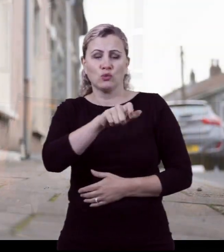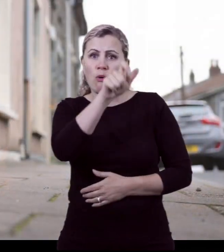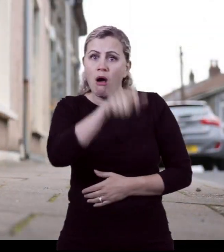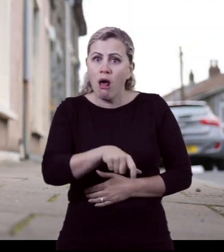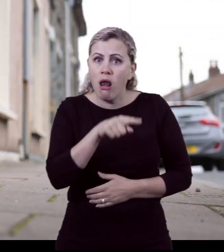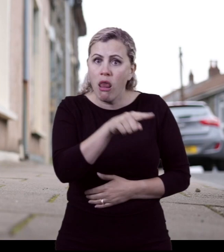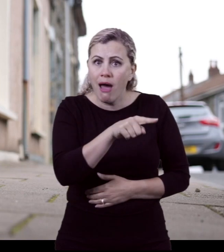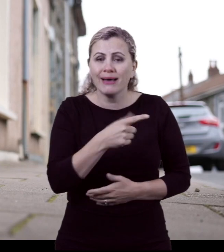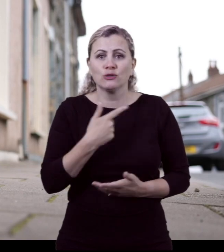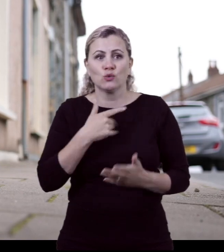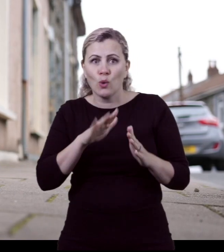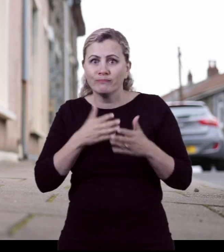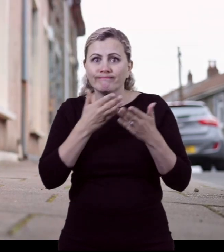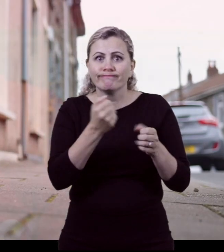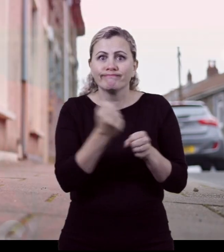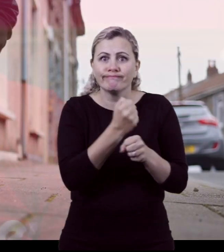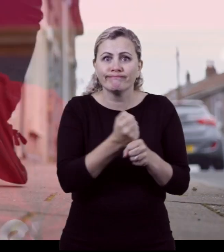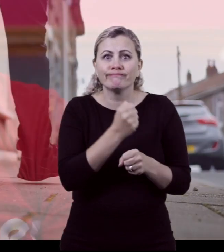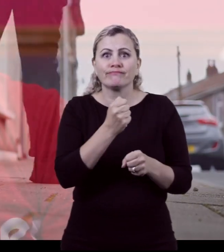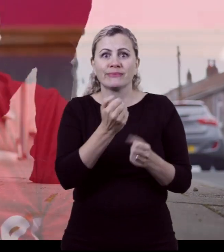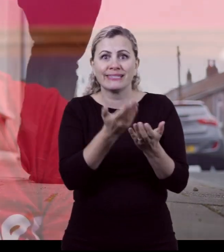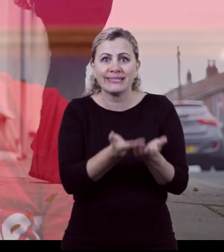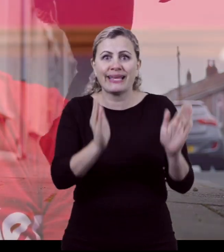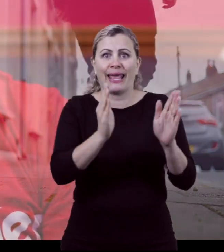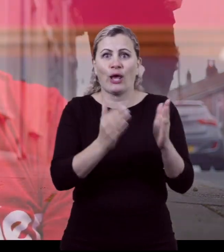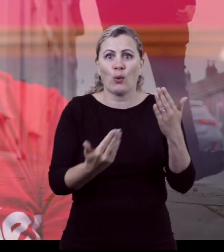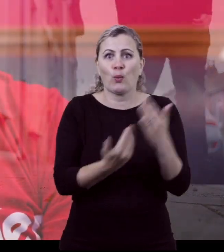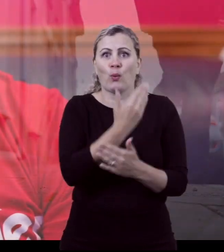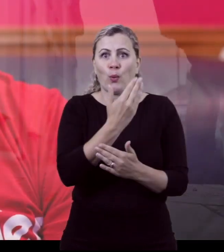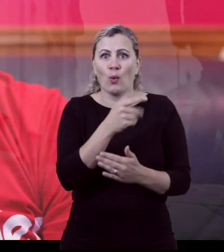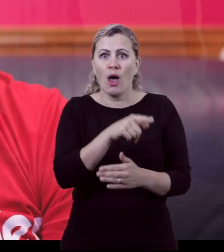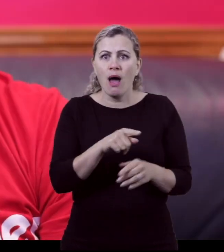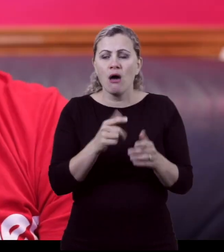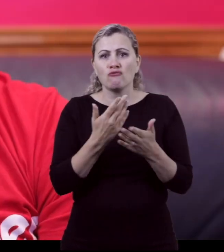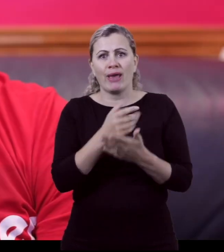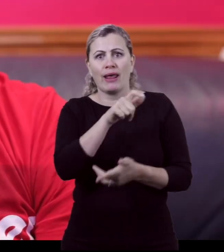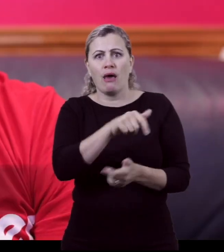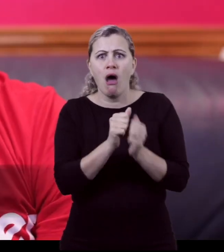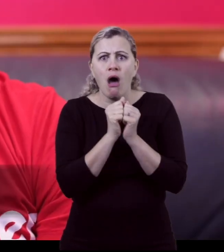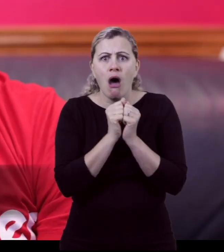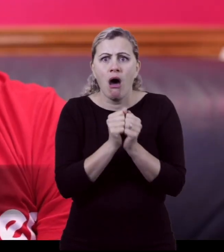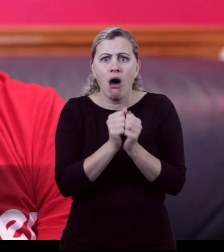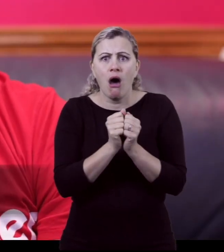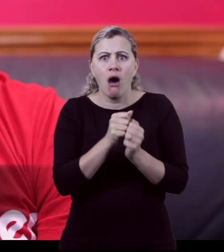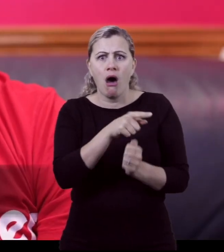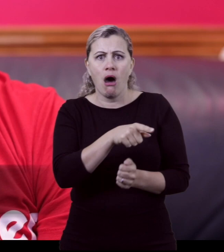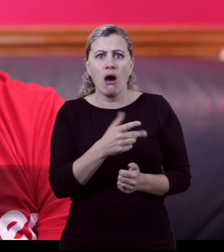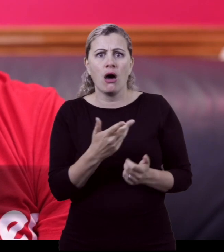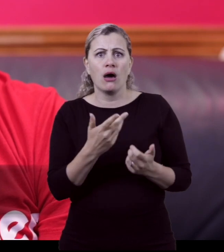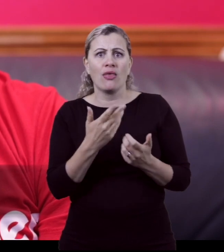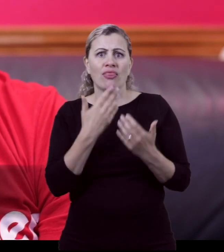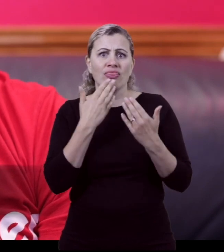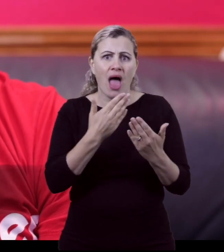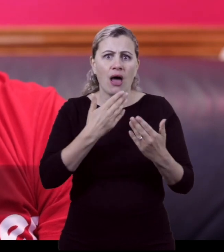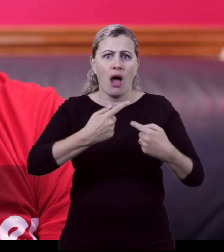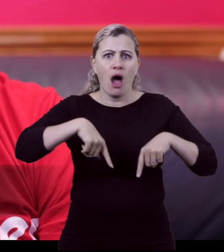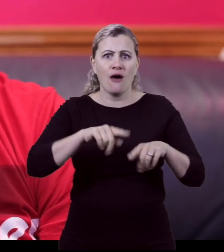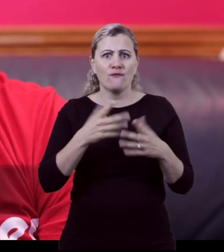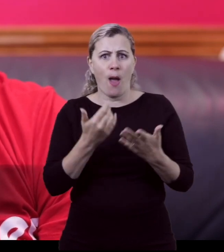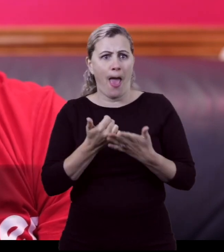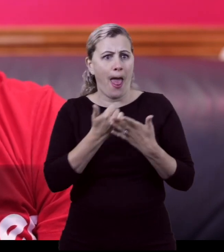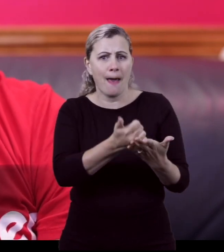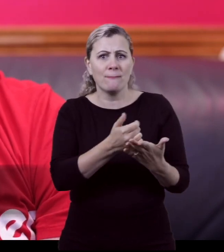Aberdare area. I phoned Care and Repair. My mother